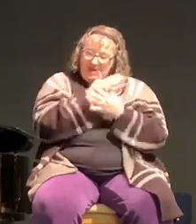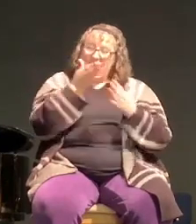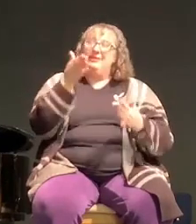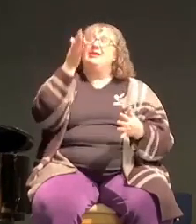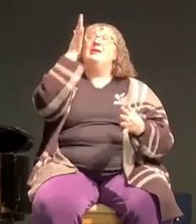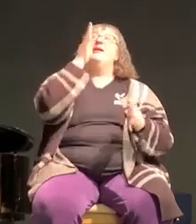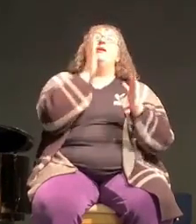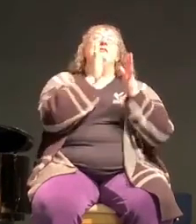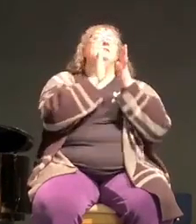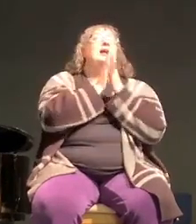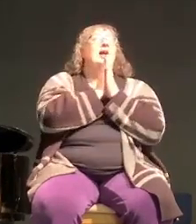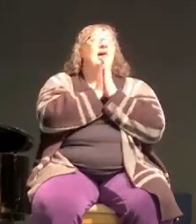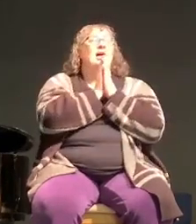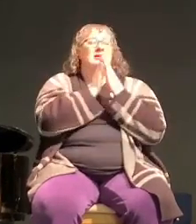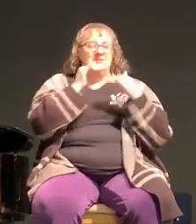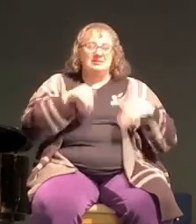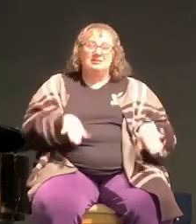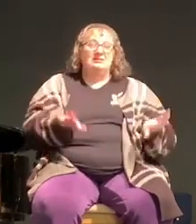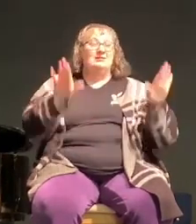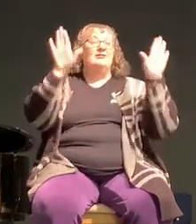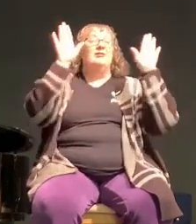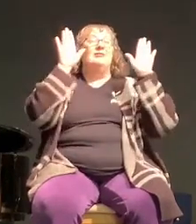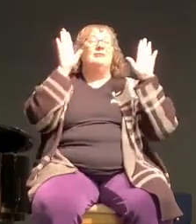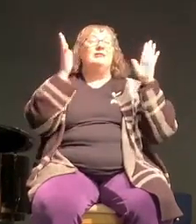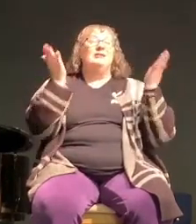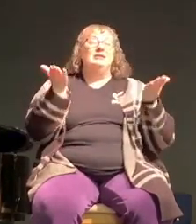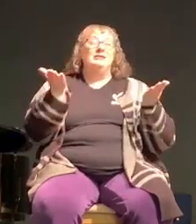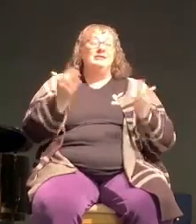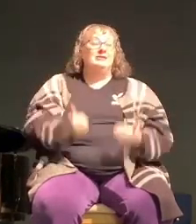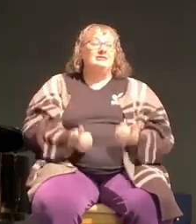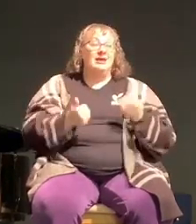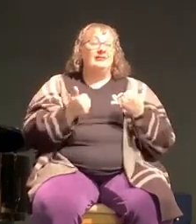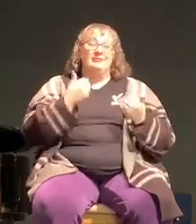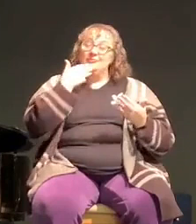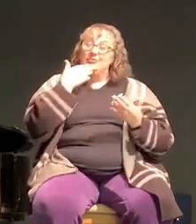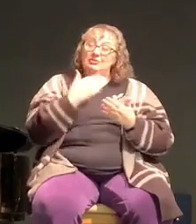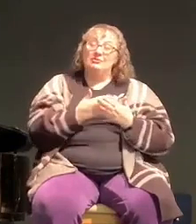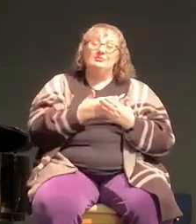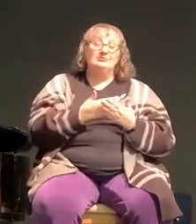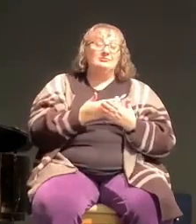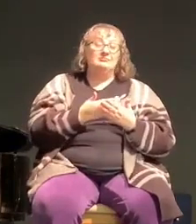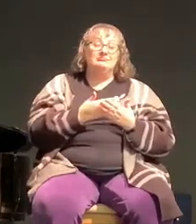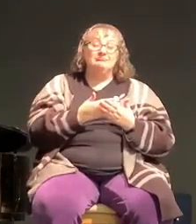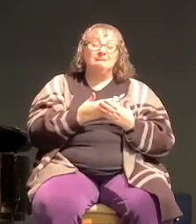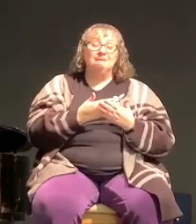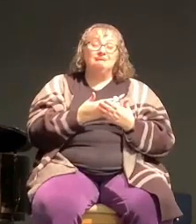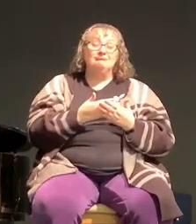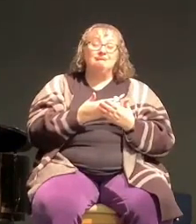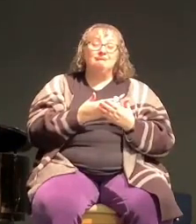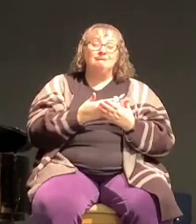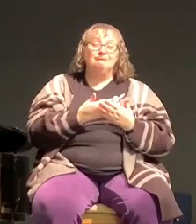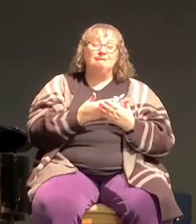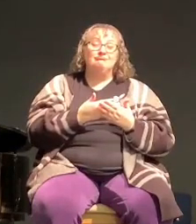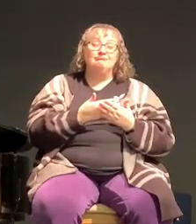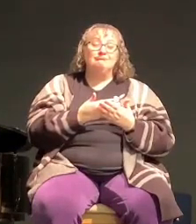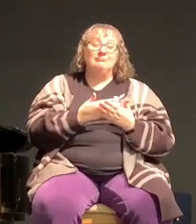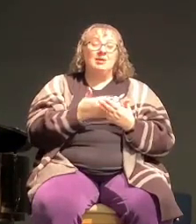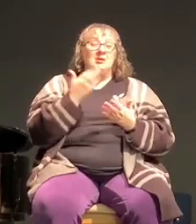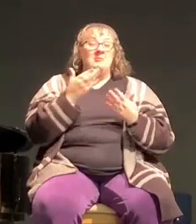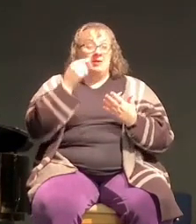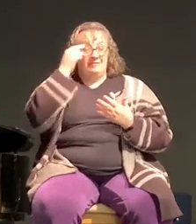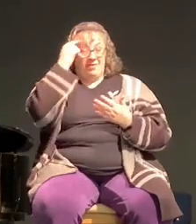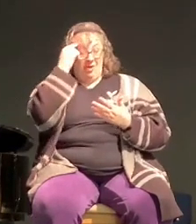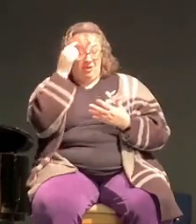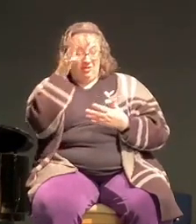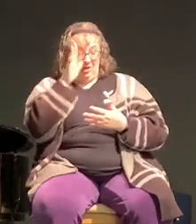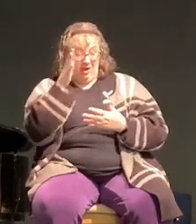has asked to give up in this life, it was going to be good, flat out. He may have thought that